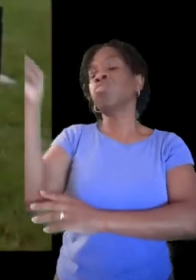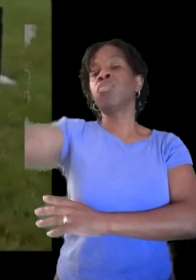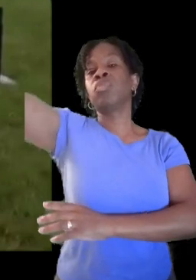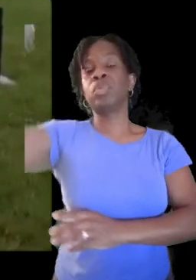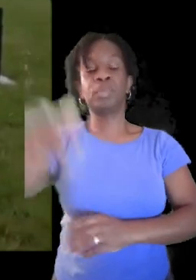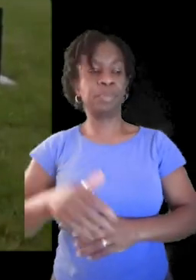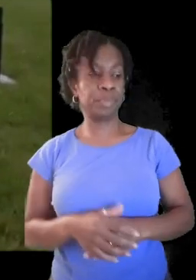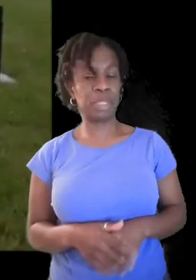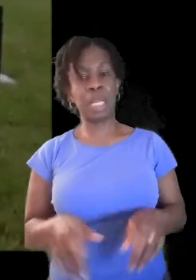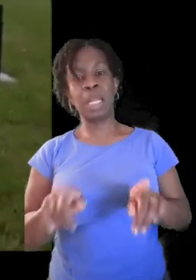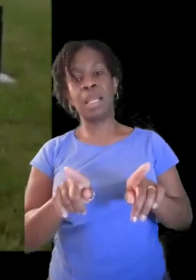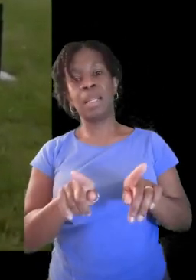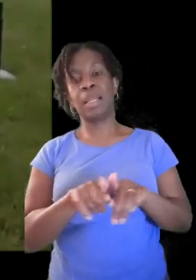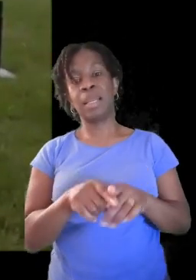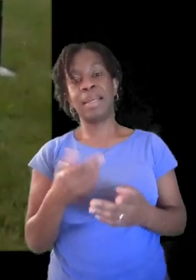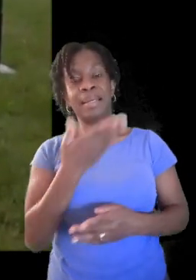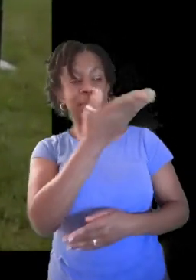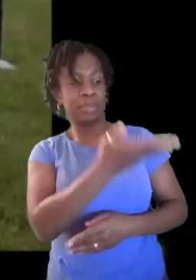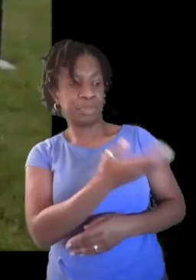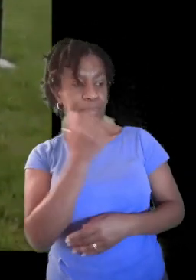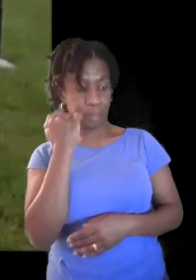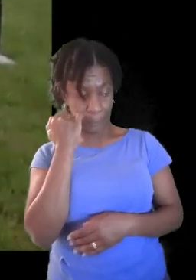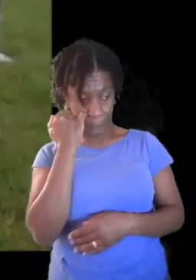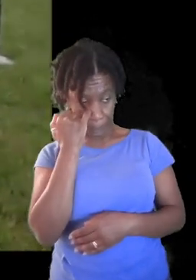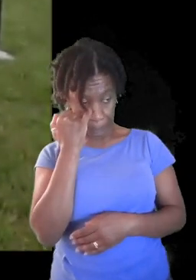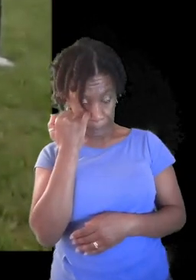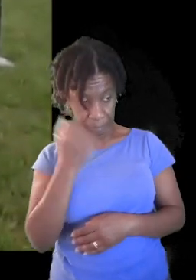what this looks like in real time.